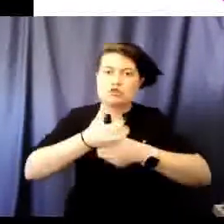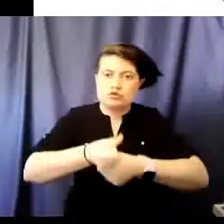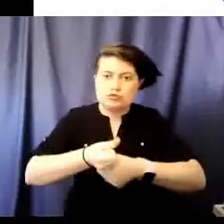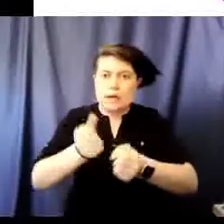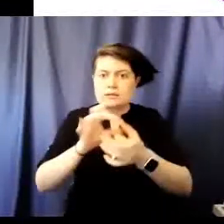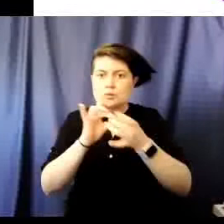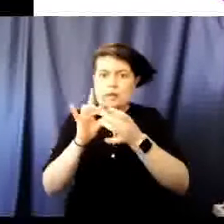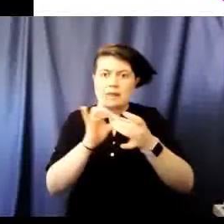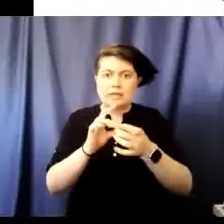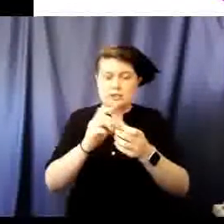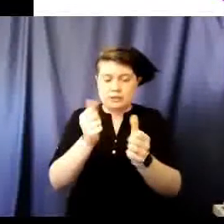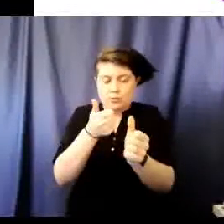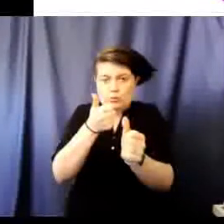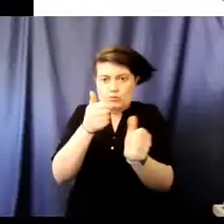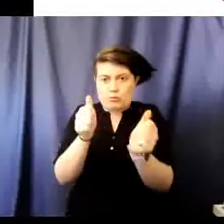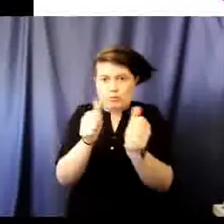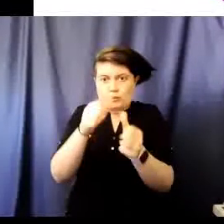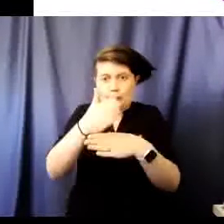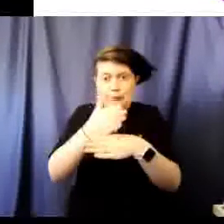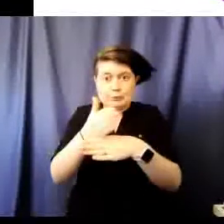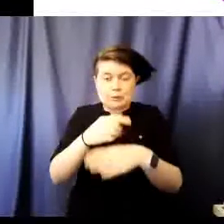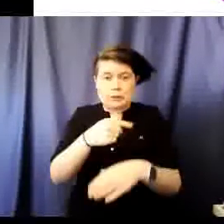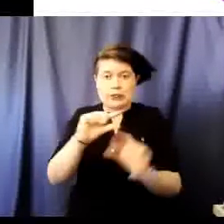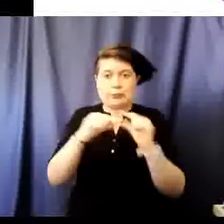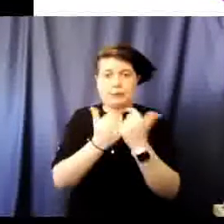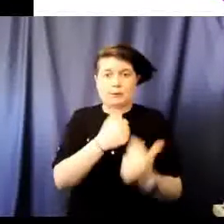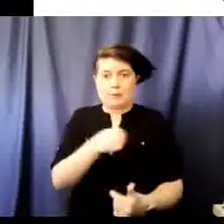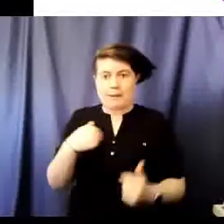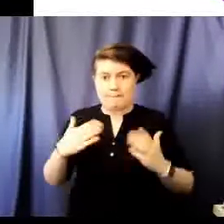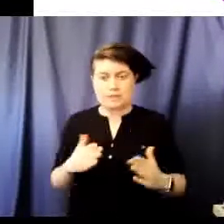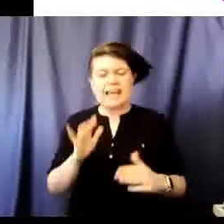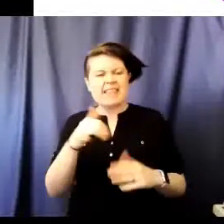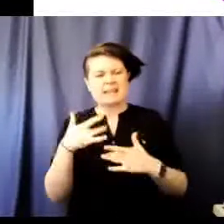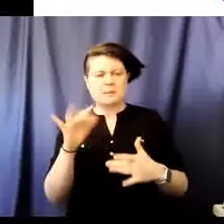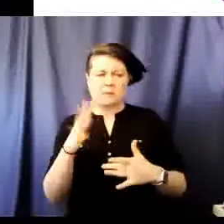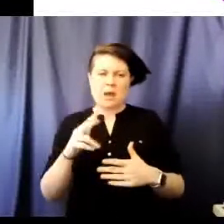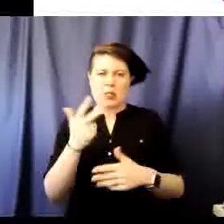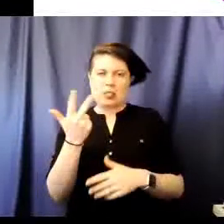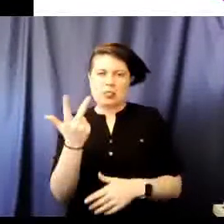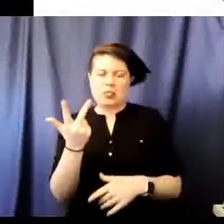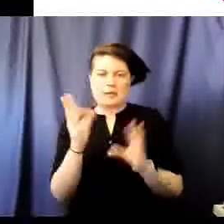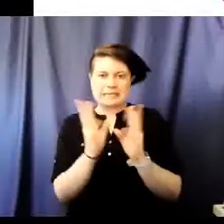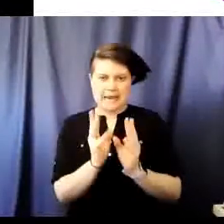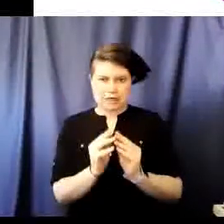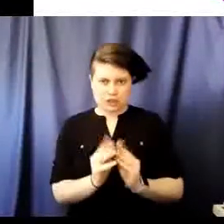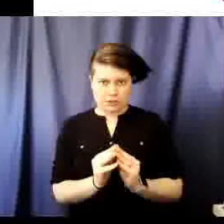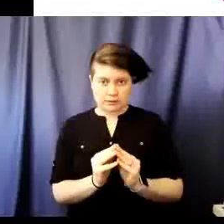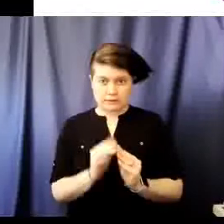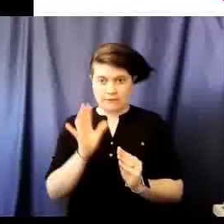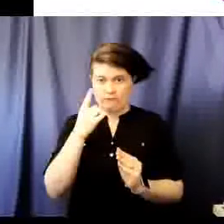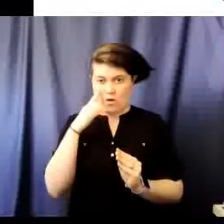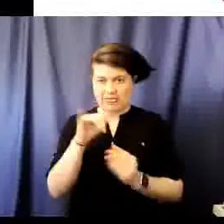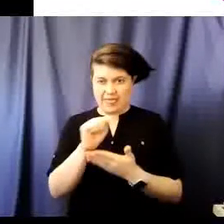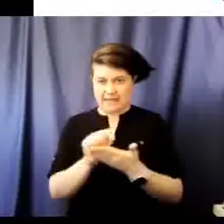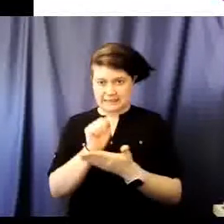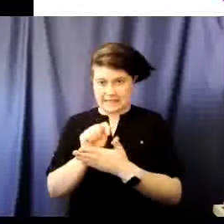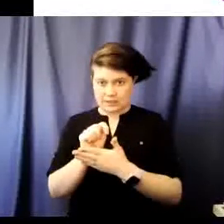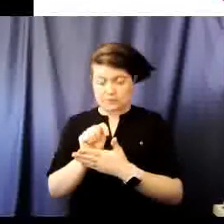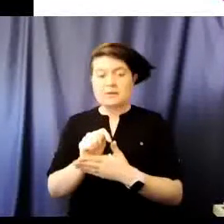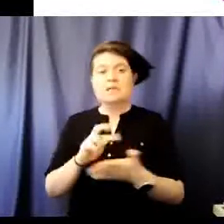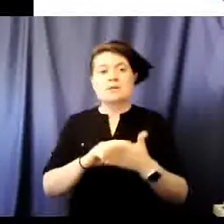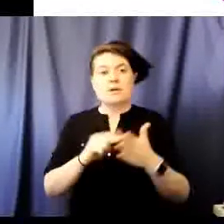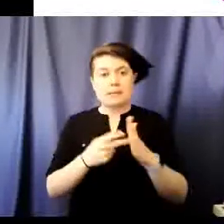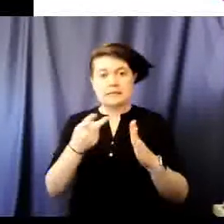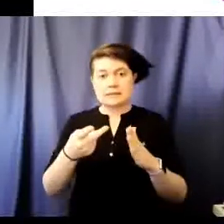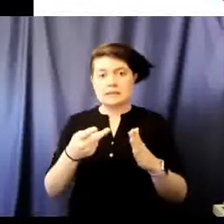group. And this stage can last around 3 sessions, and it is imperative that in this stage, facilitators work to build trust